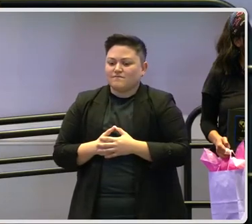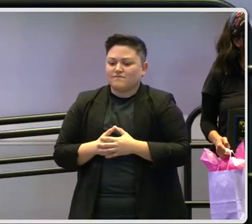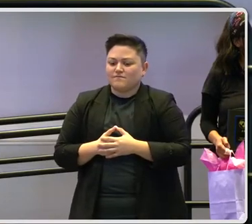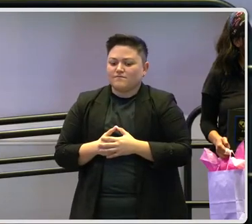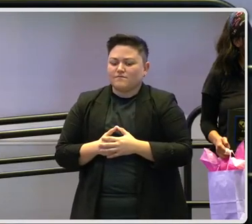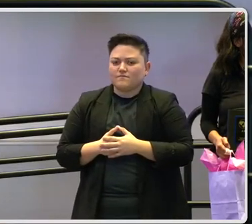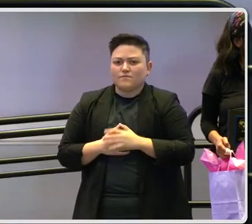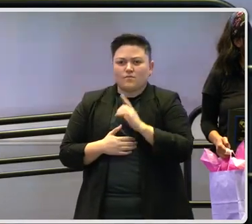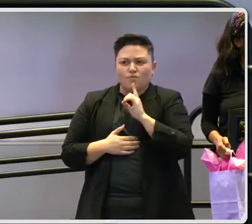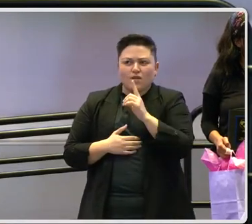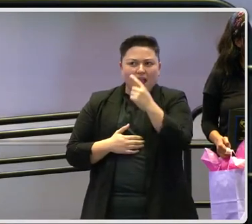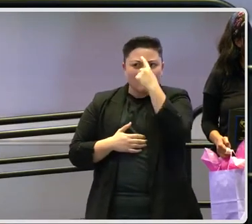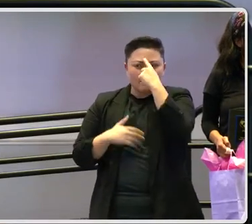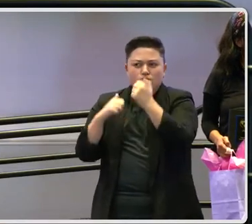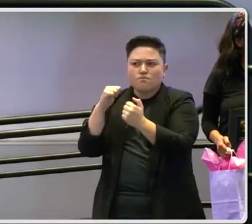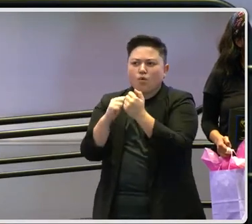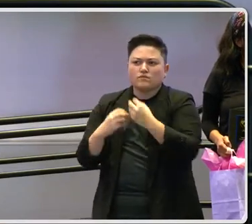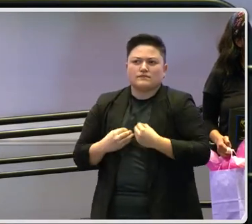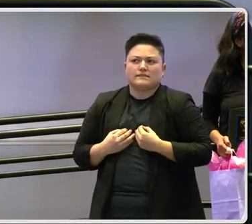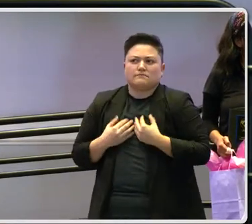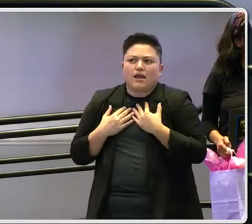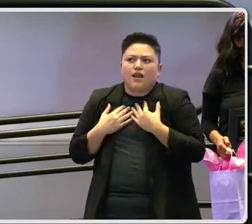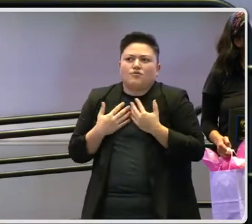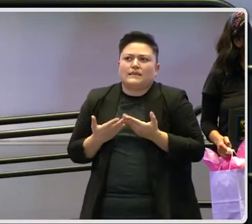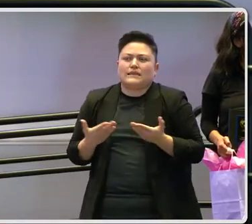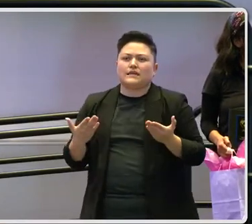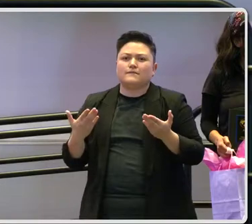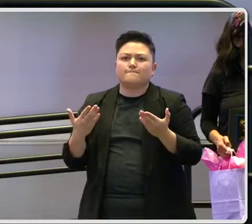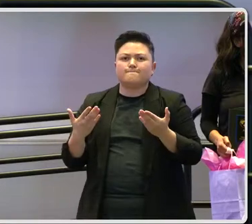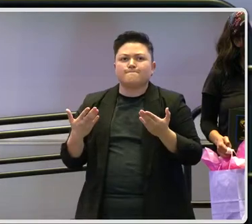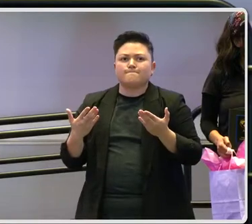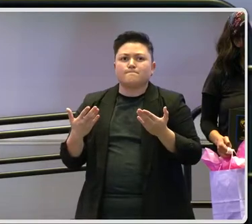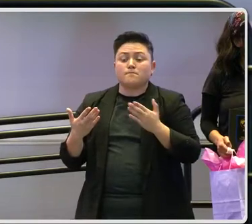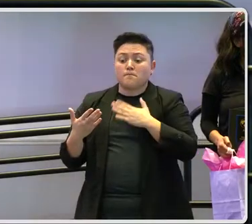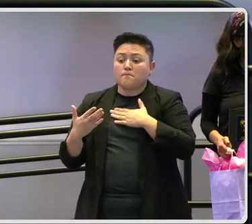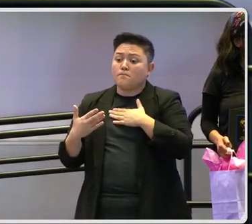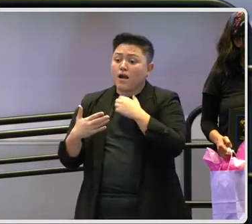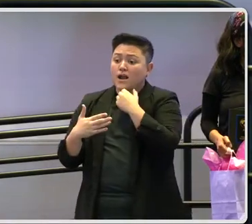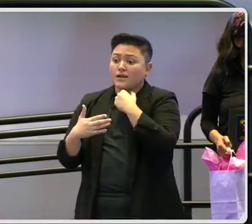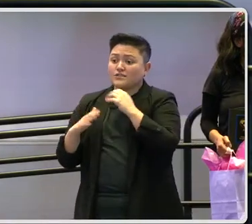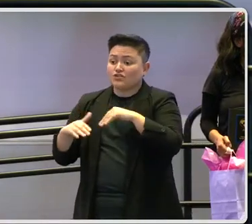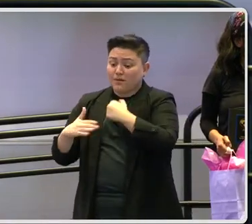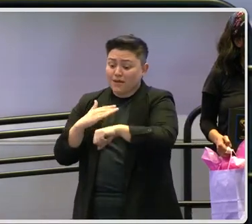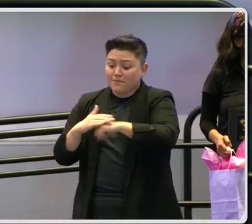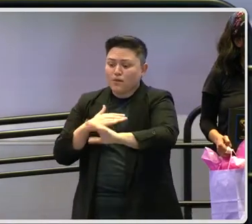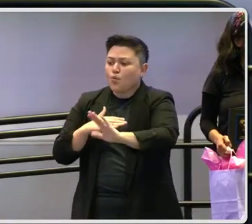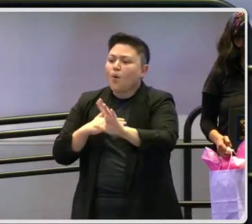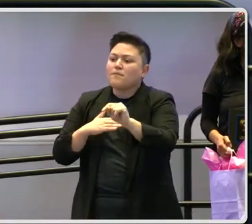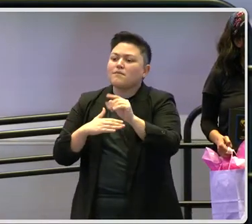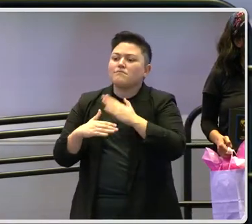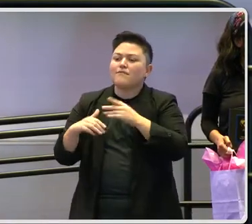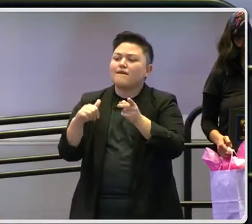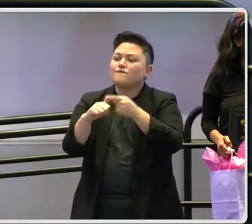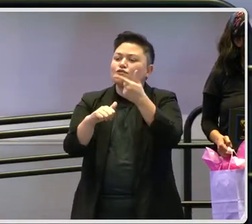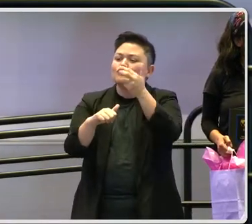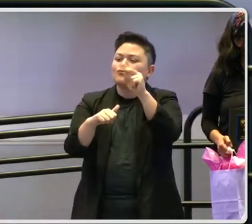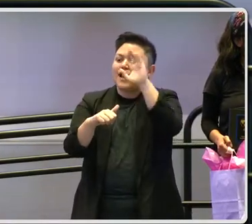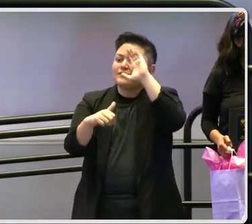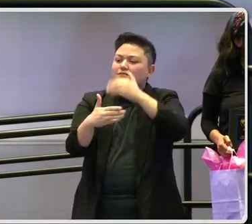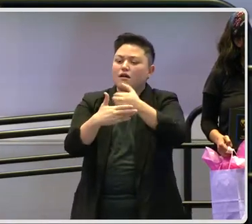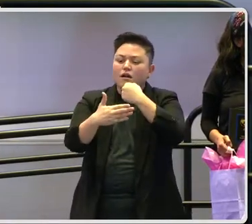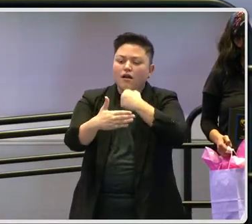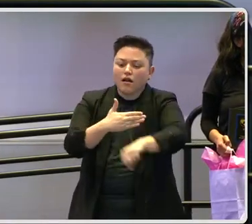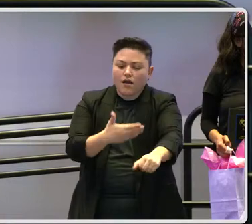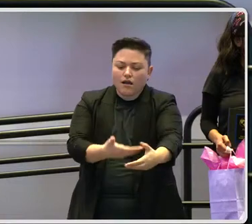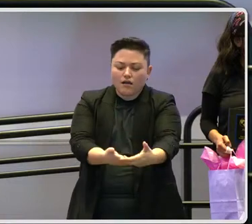I think the most inspiring thing to me was not when I had my children, but when I hurt my first grandson. And I